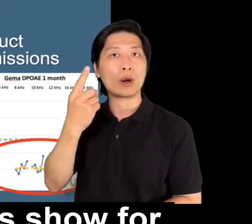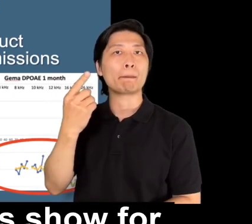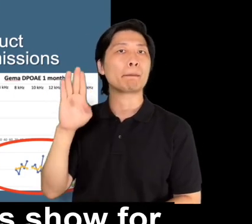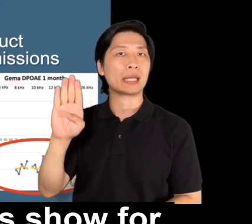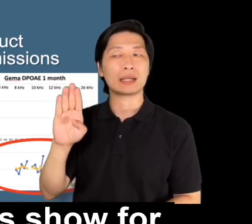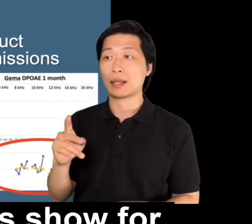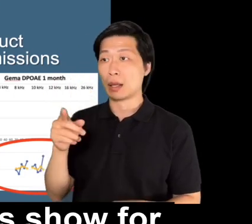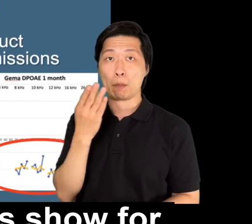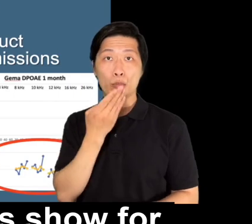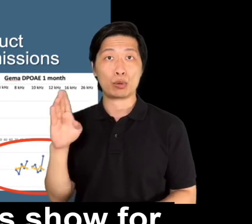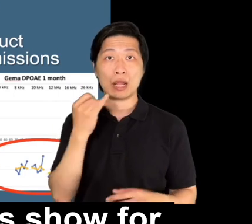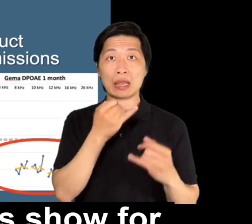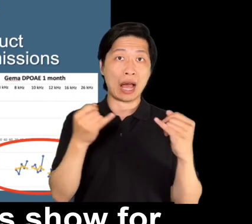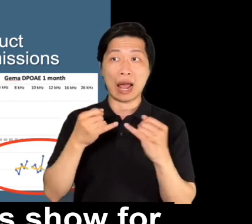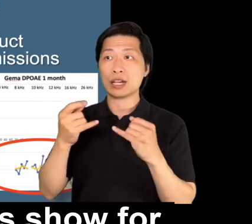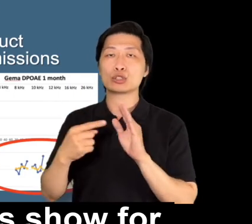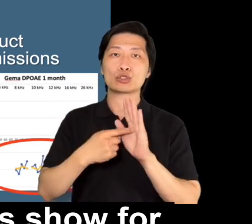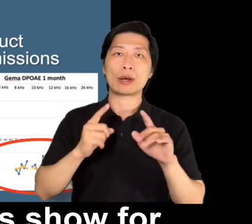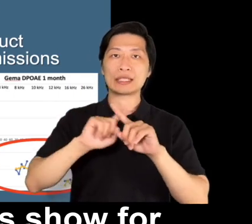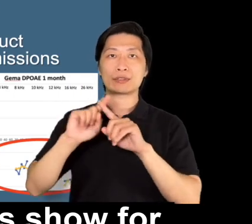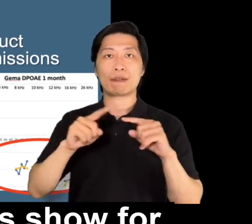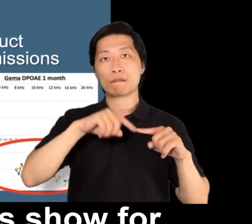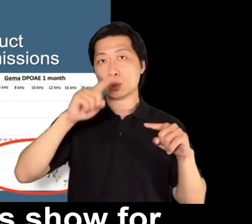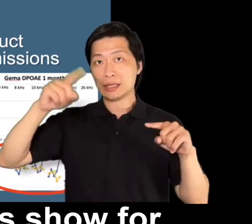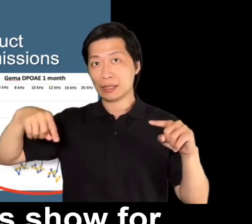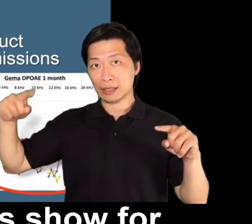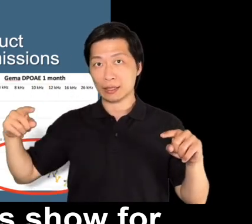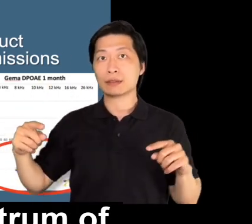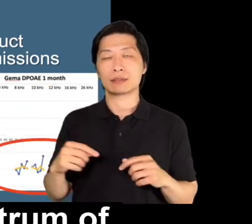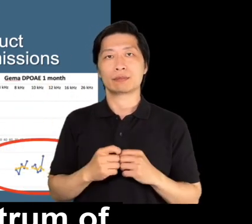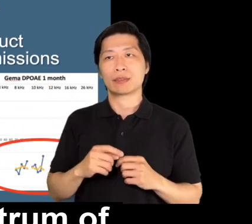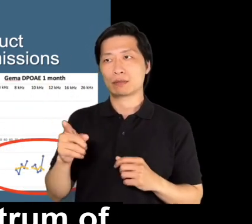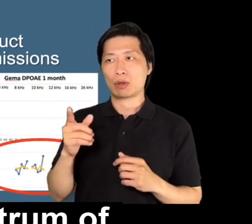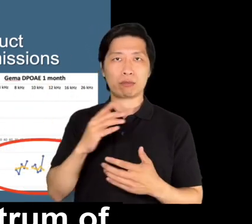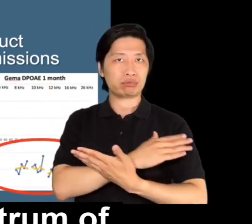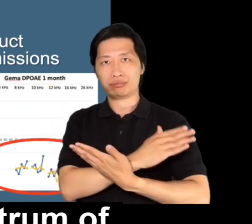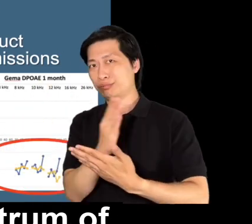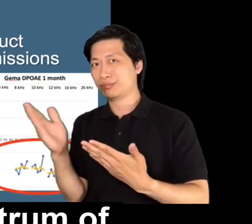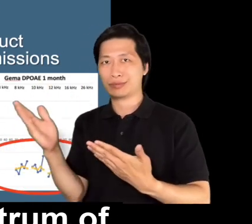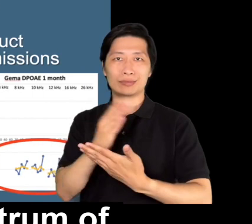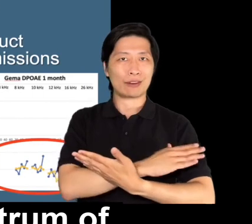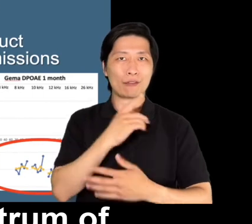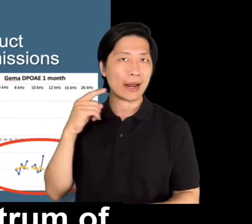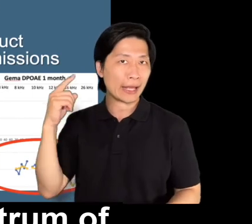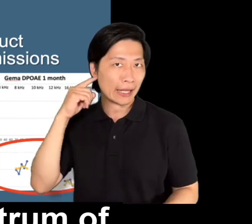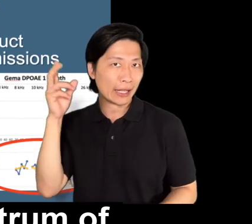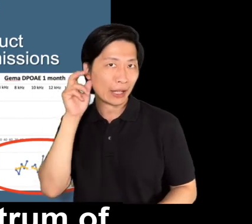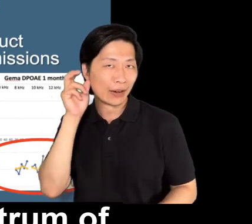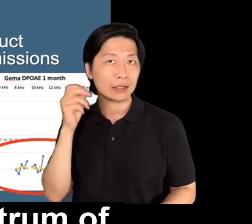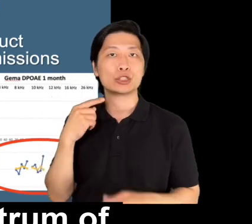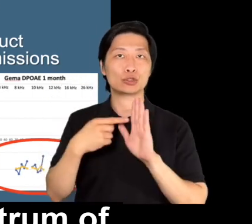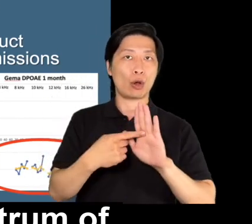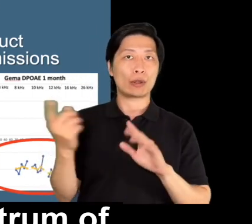frequencies, again, across the spectrum of hearing, show the responses at different intensities of a